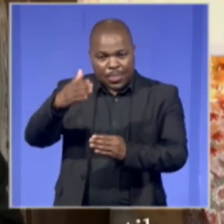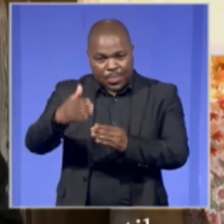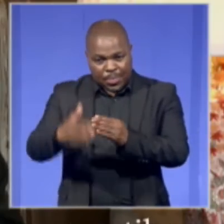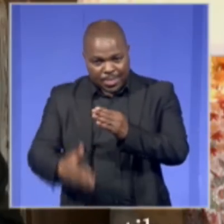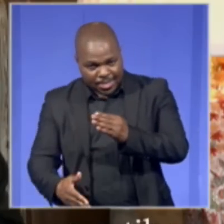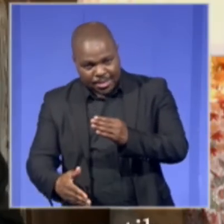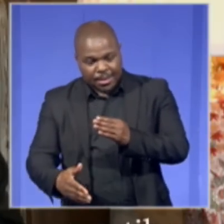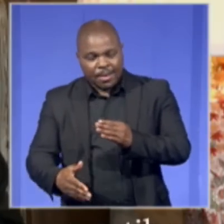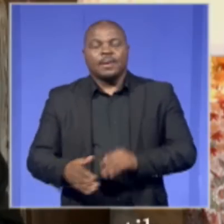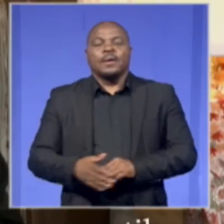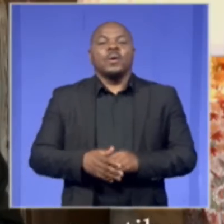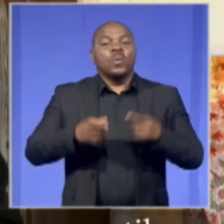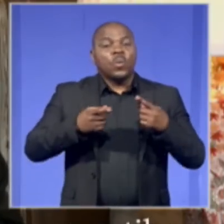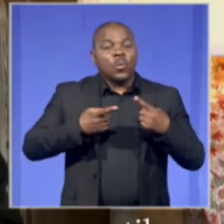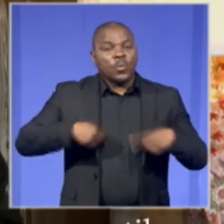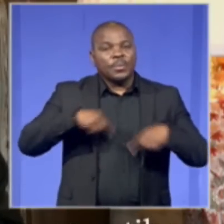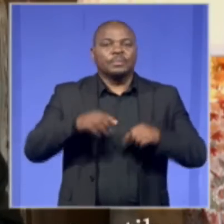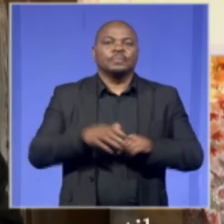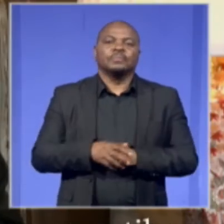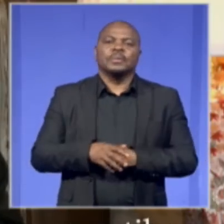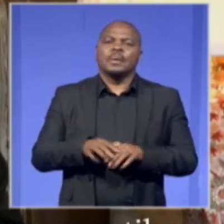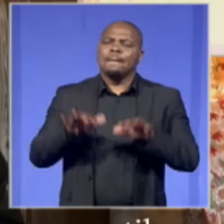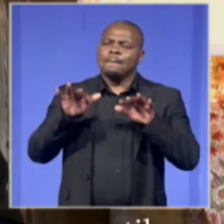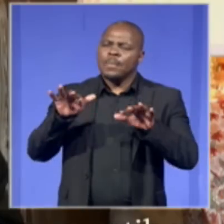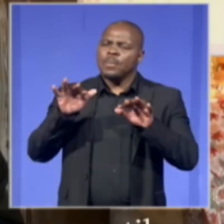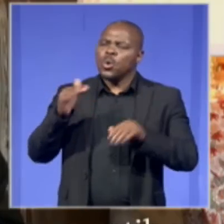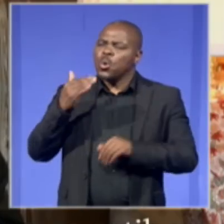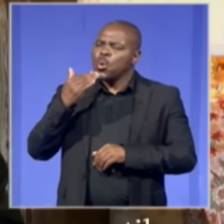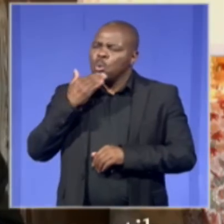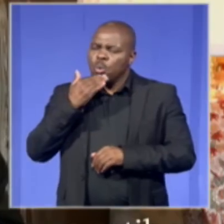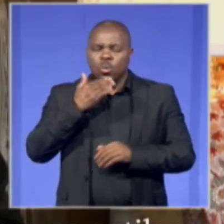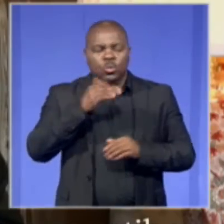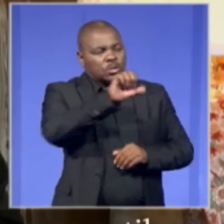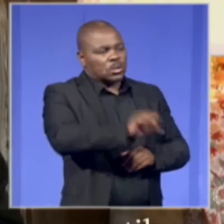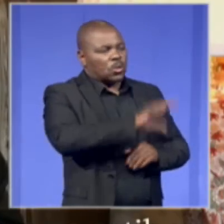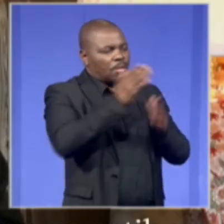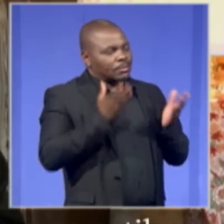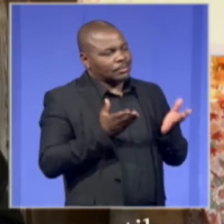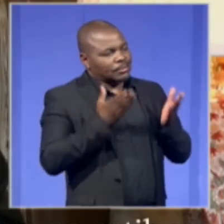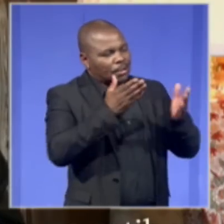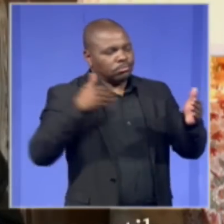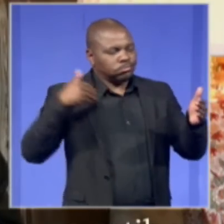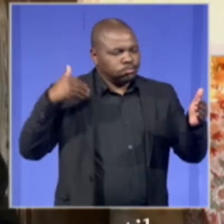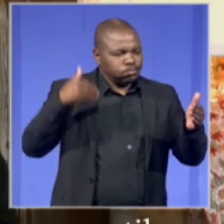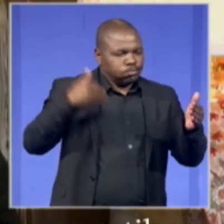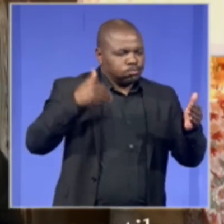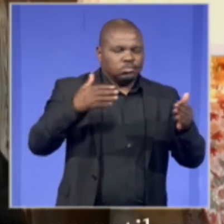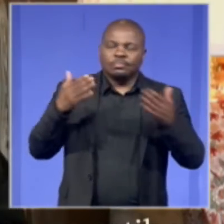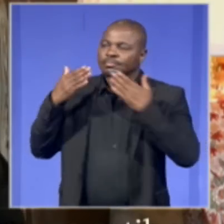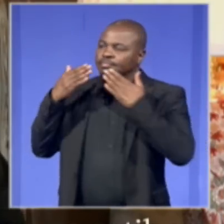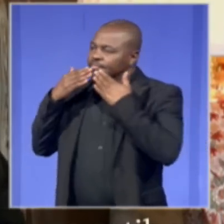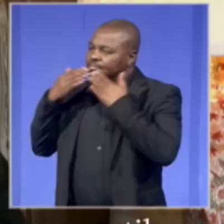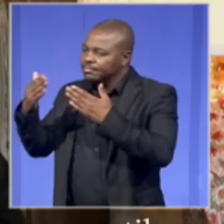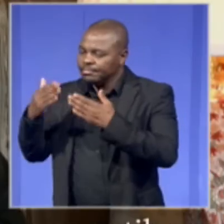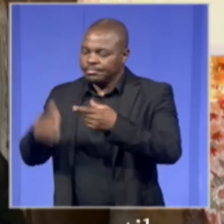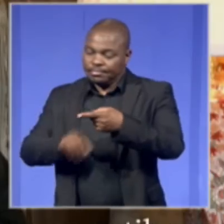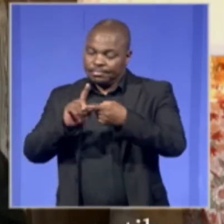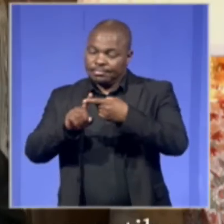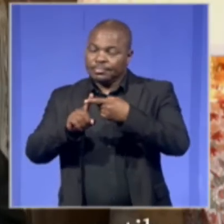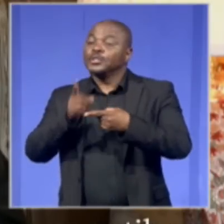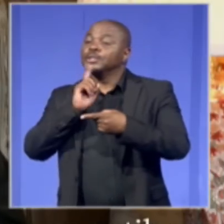pay tribute to all those who continue to serve our country. We thank our nation's